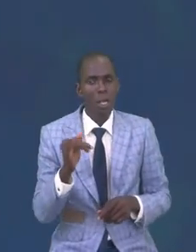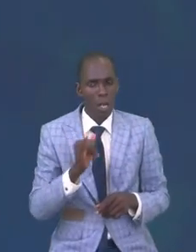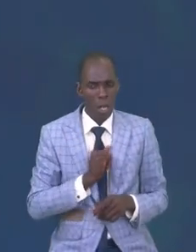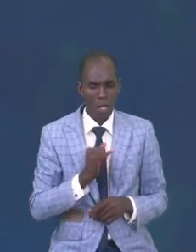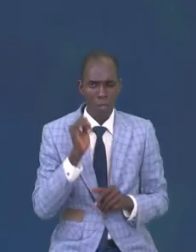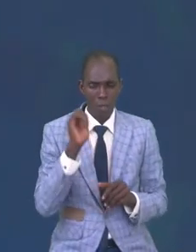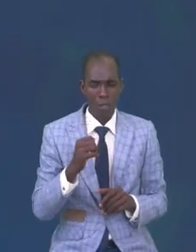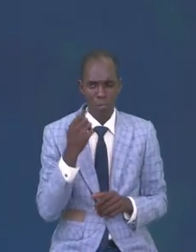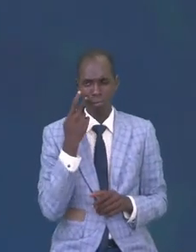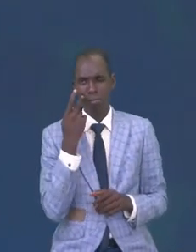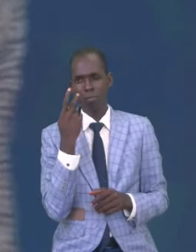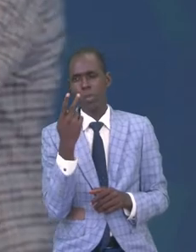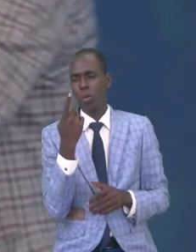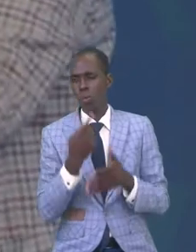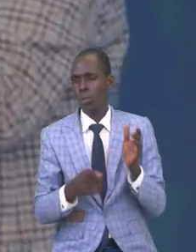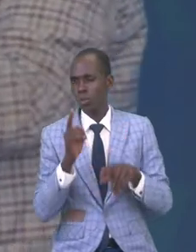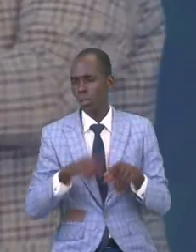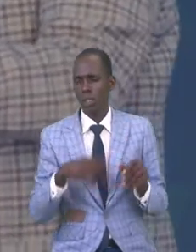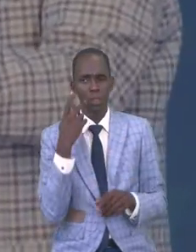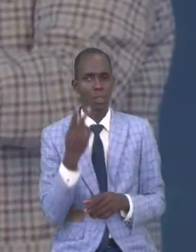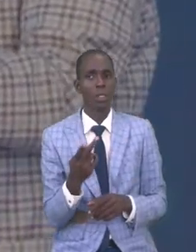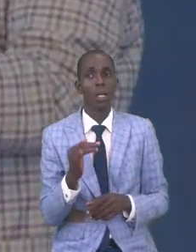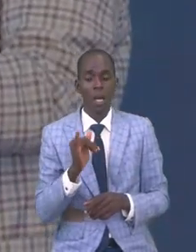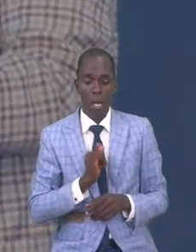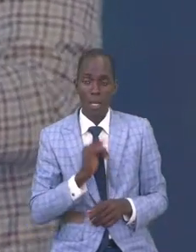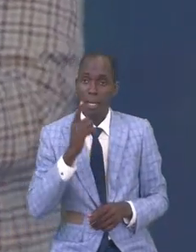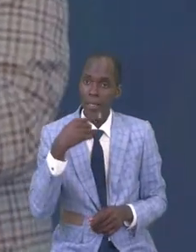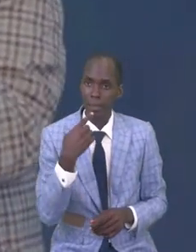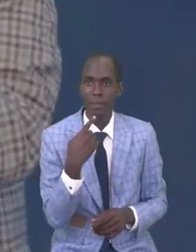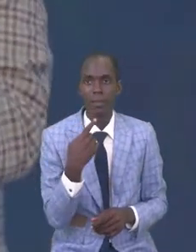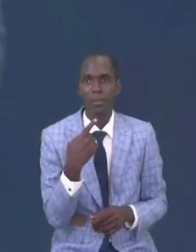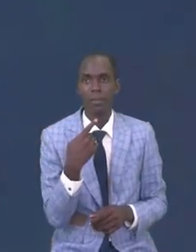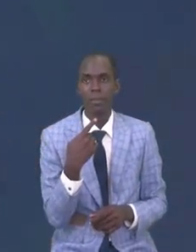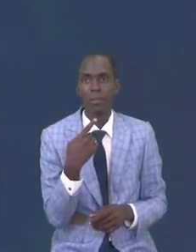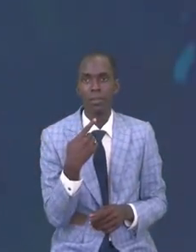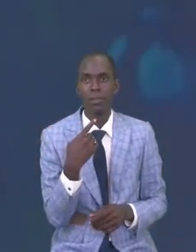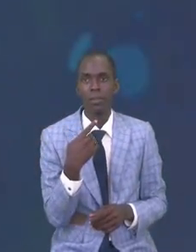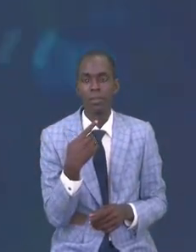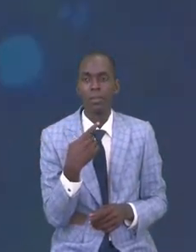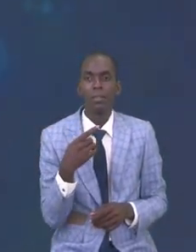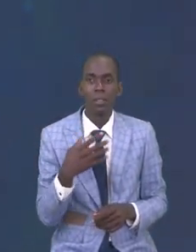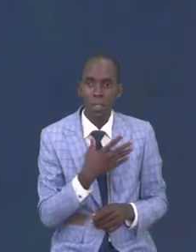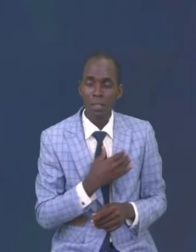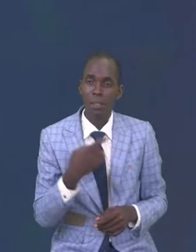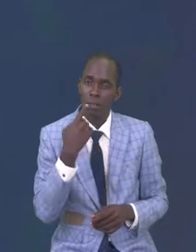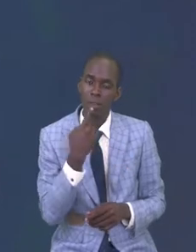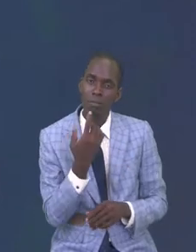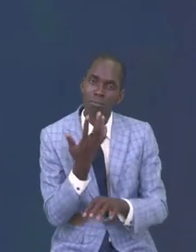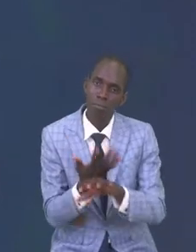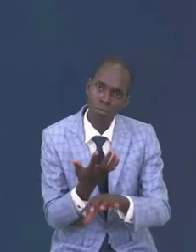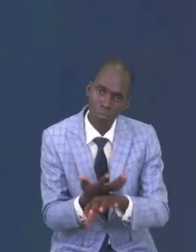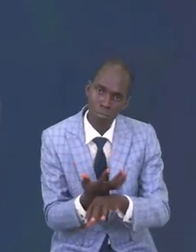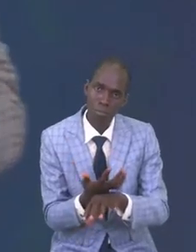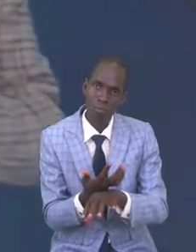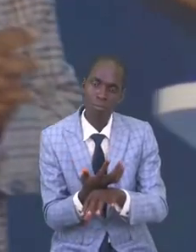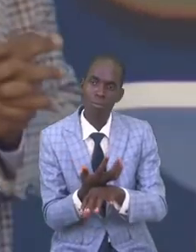you what you cannot sense. And I say, allow me, please, to say what